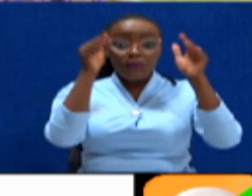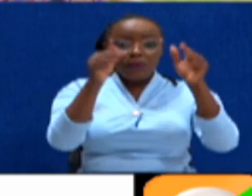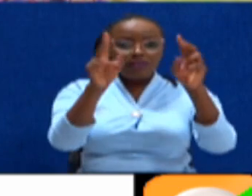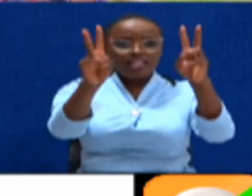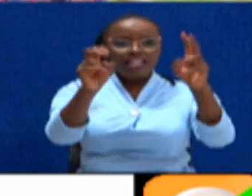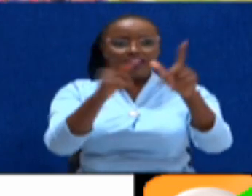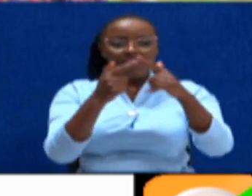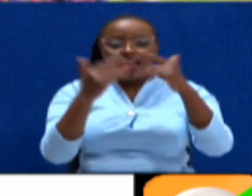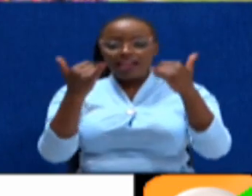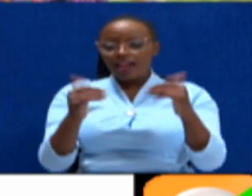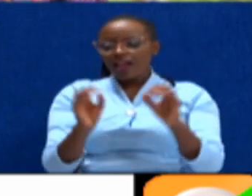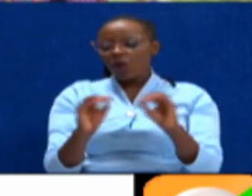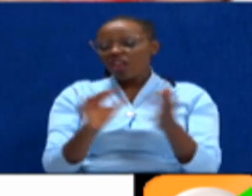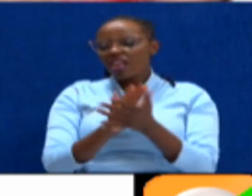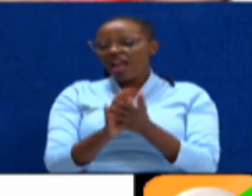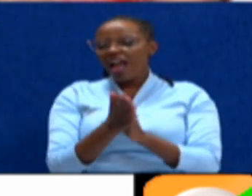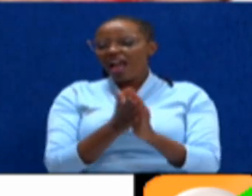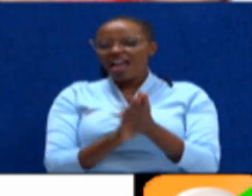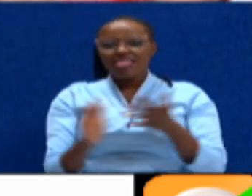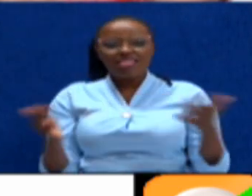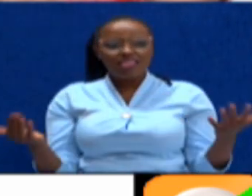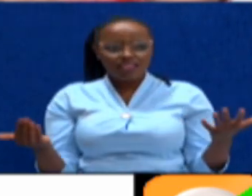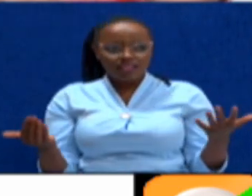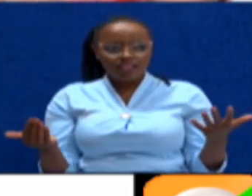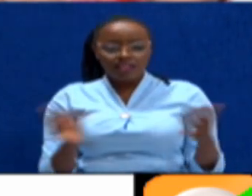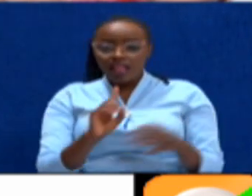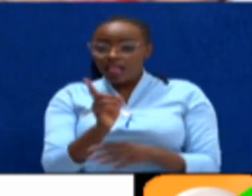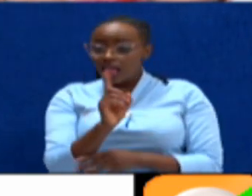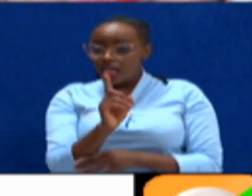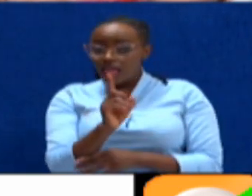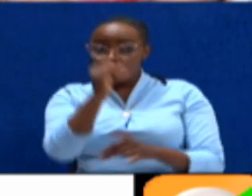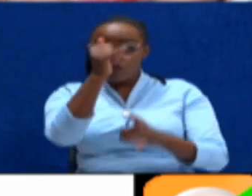things, there's really nothing there.